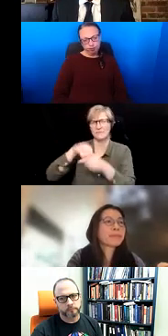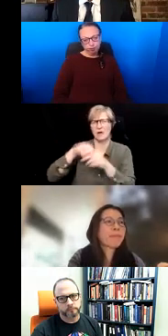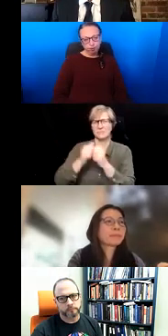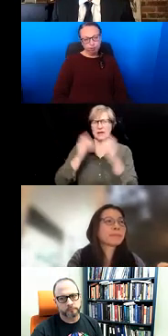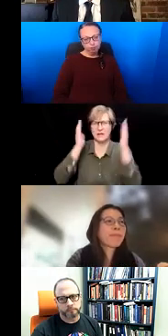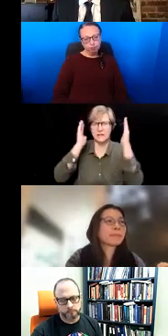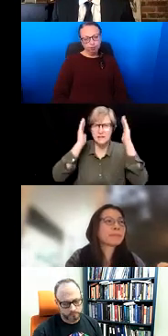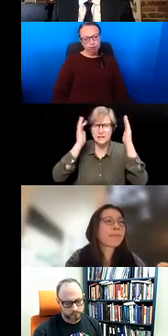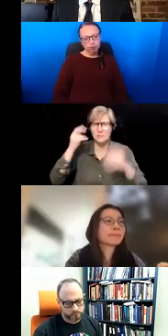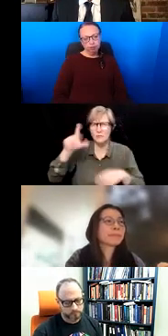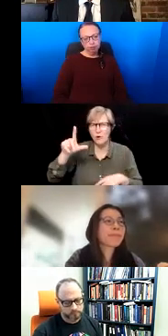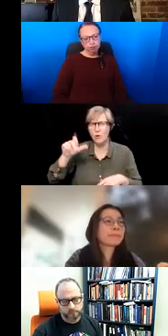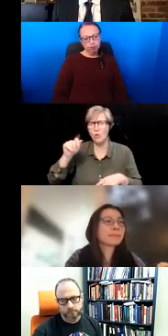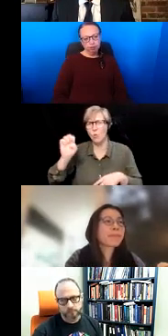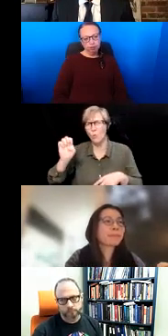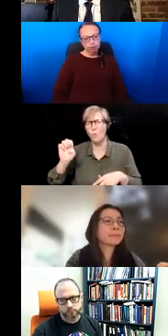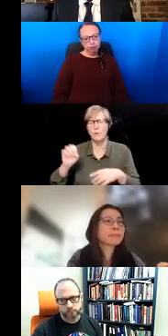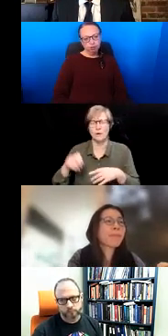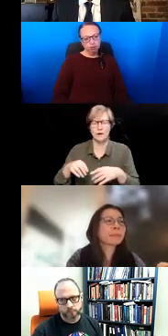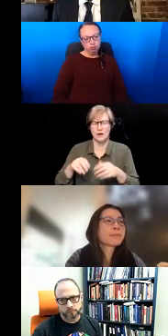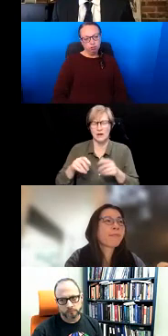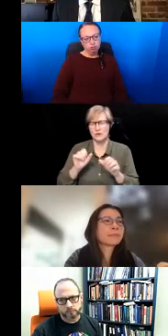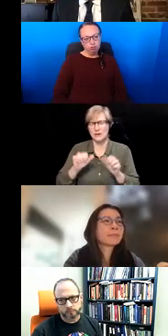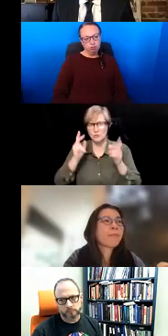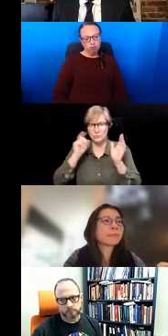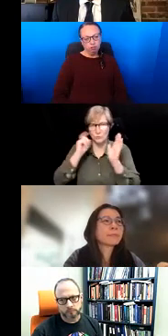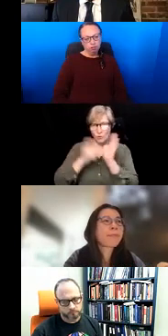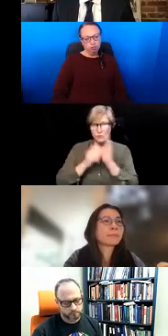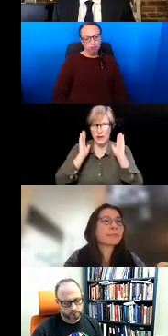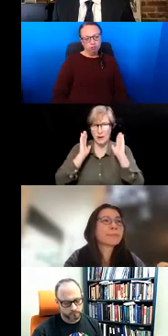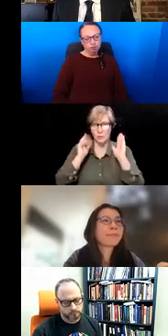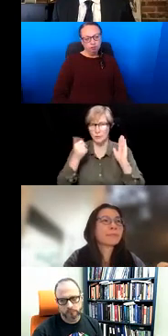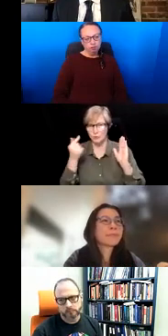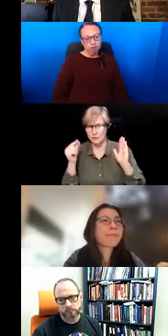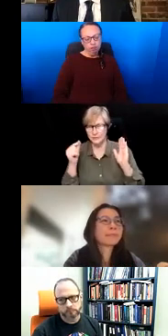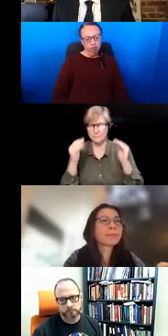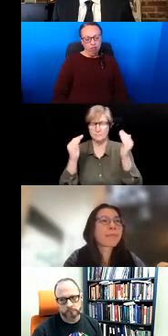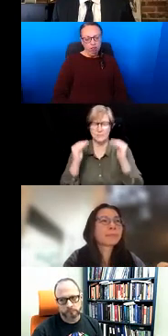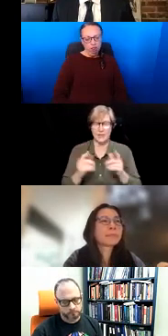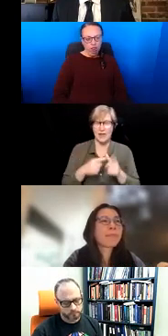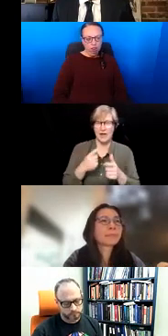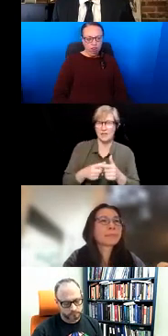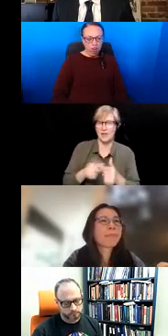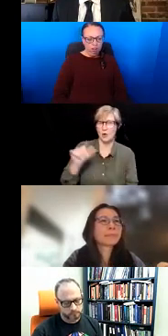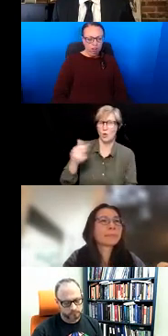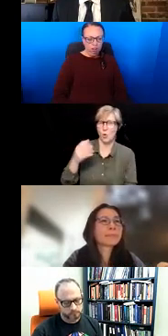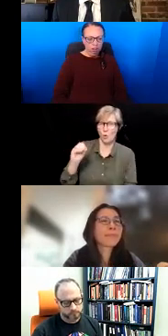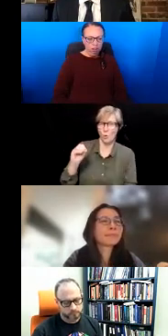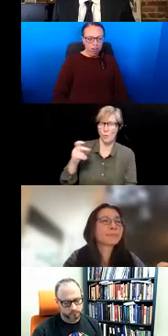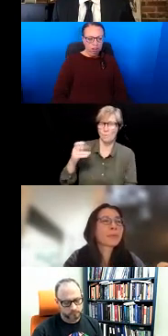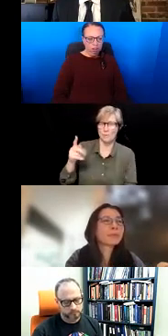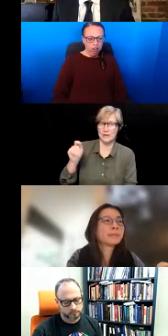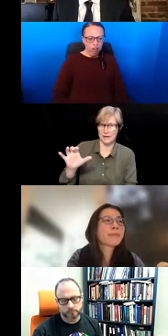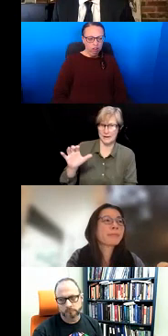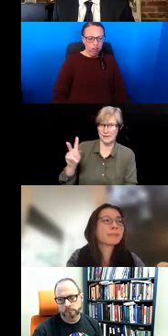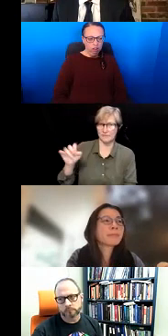lobe atrophy, as illustrated by the green in this figure. And then there's a so-called logopenic variant